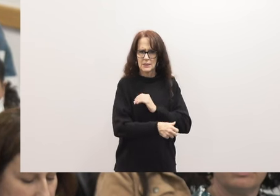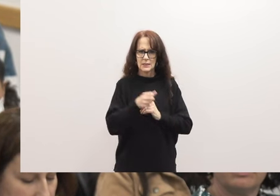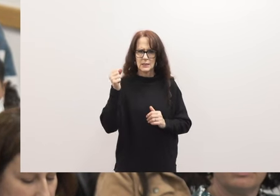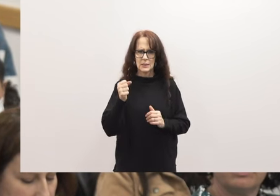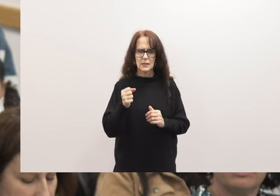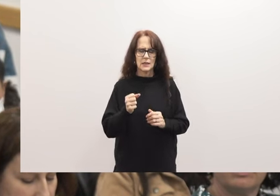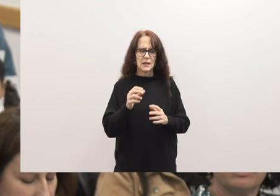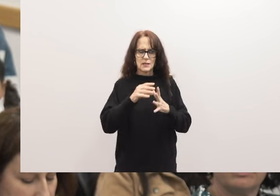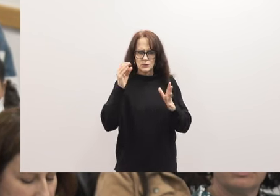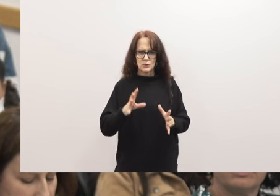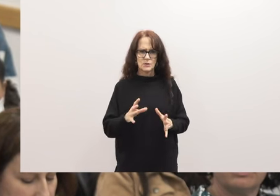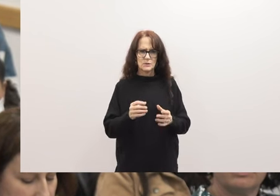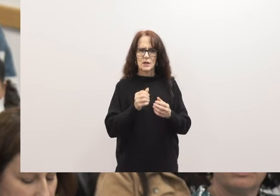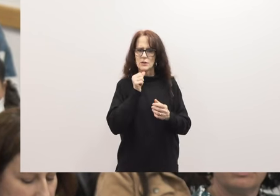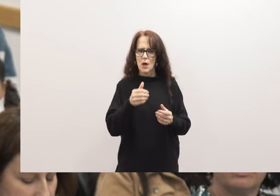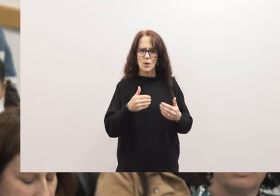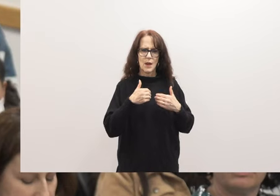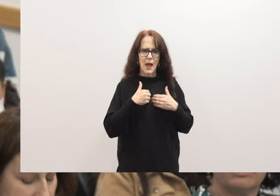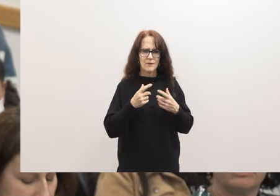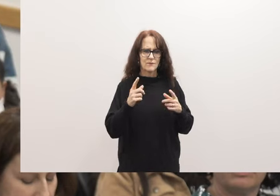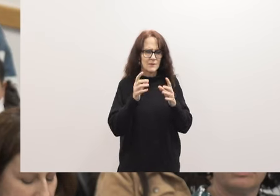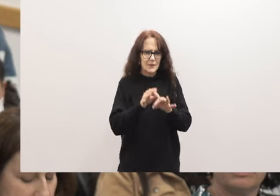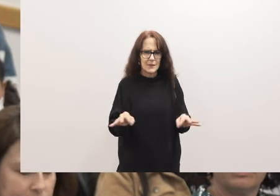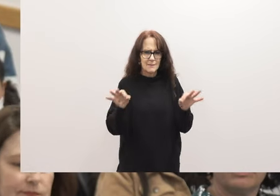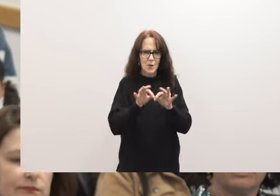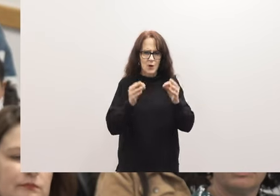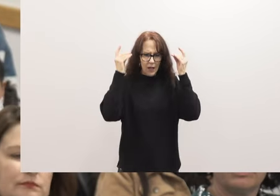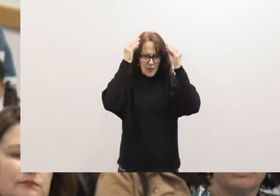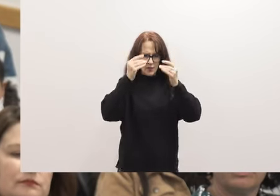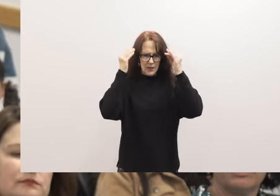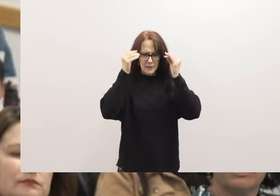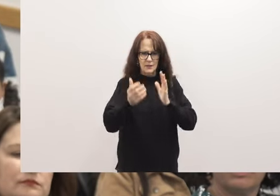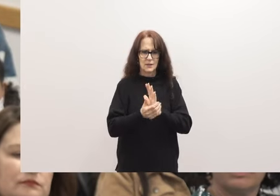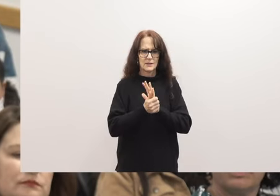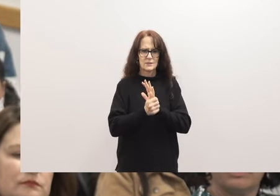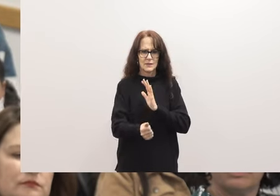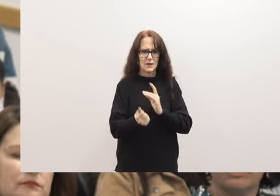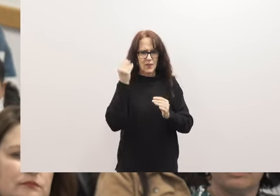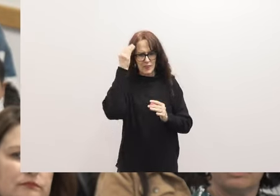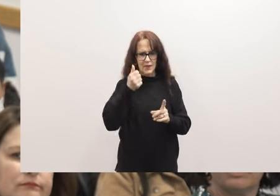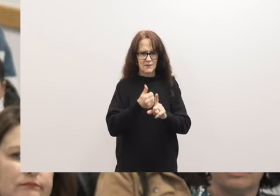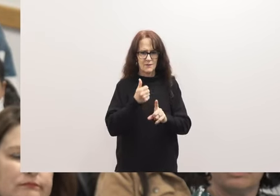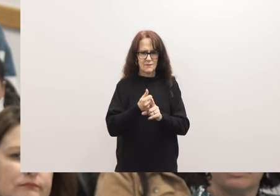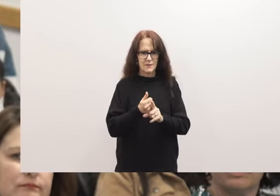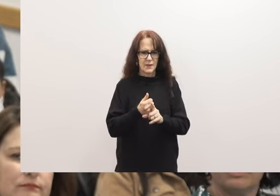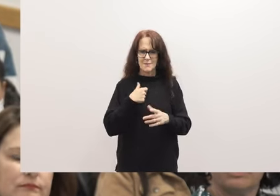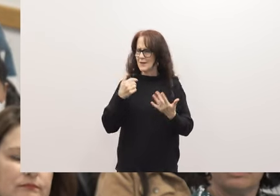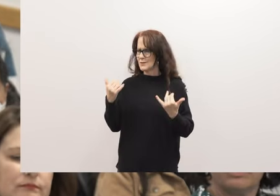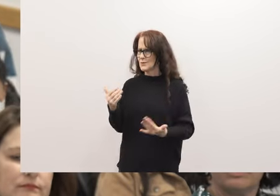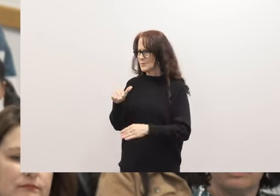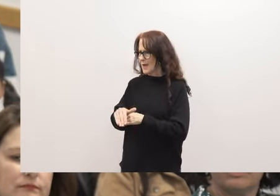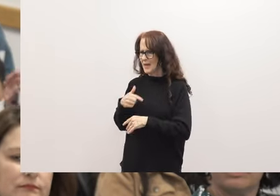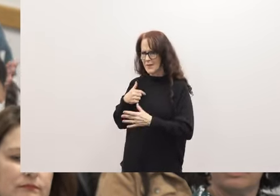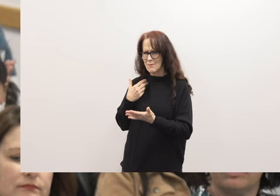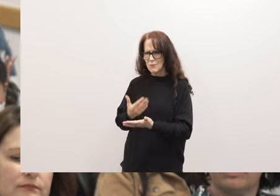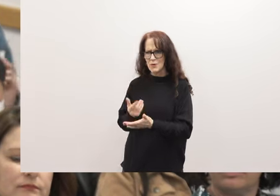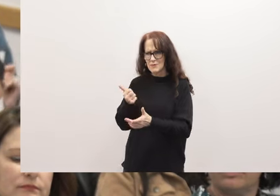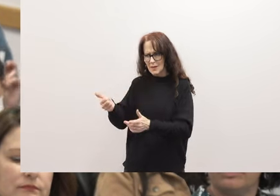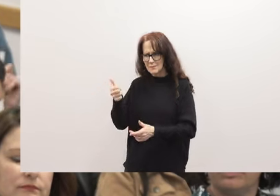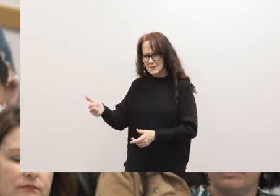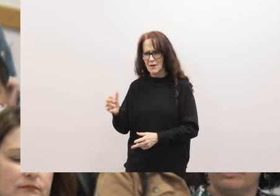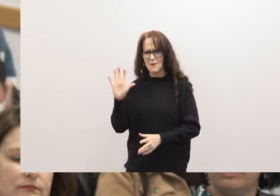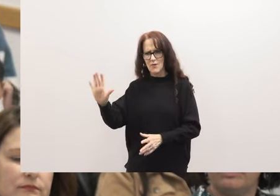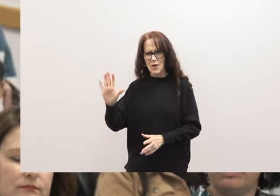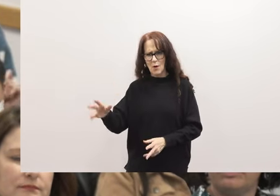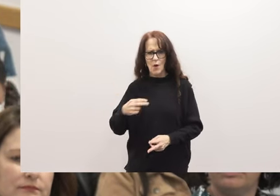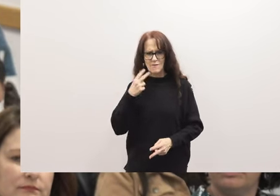critical thinking skills to speak for themselves. And quite frankly, tonight, they all prove that they are powerful and have a voice of their own. But